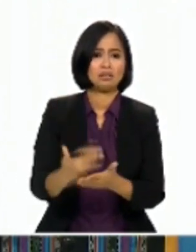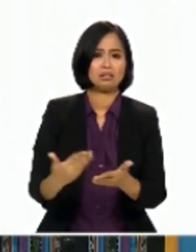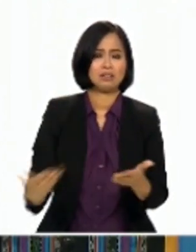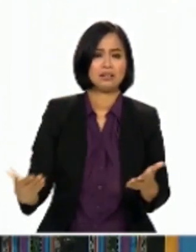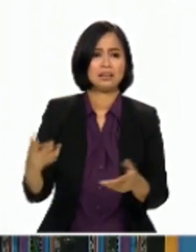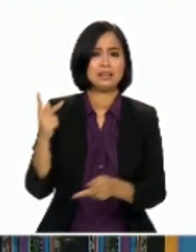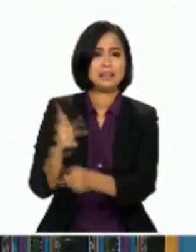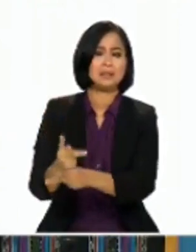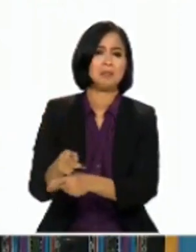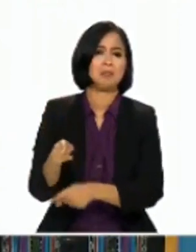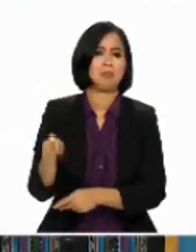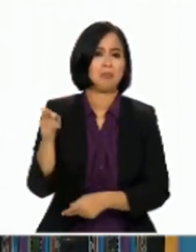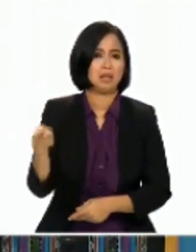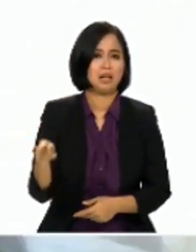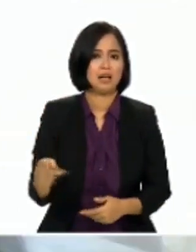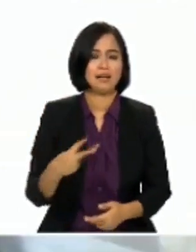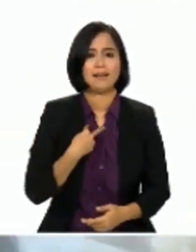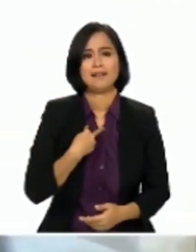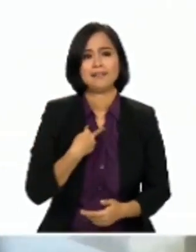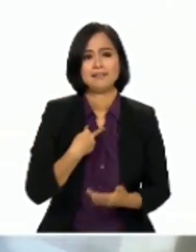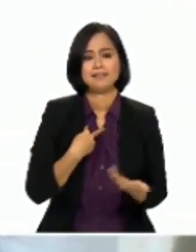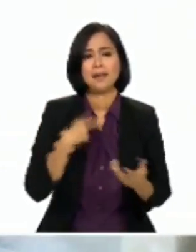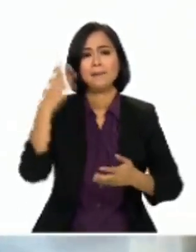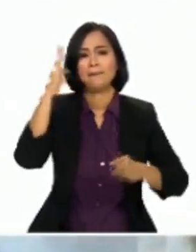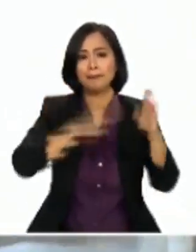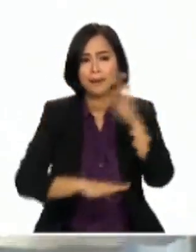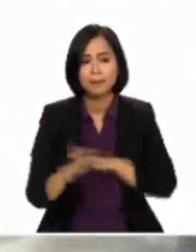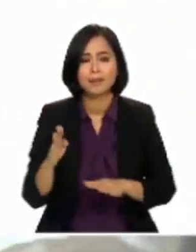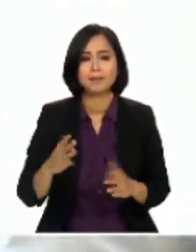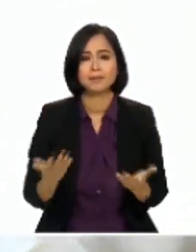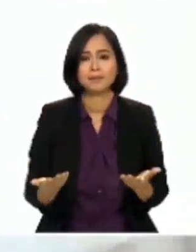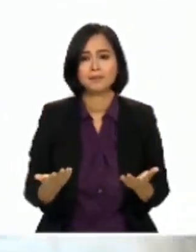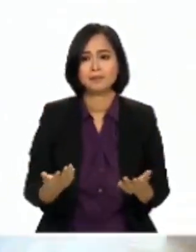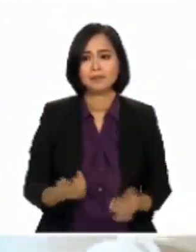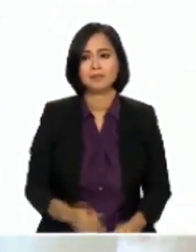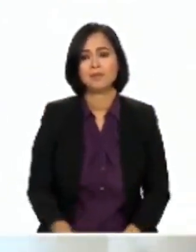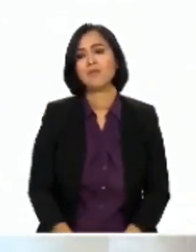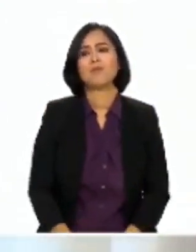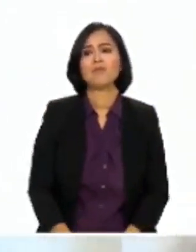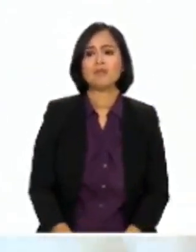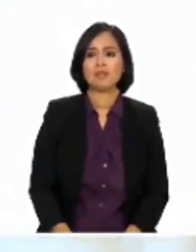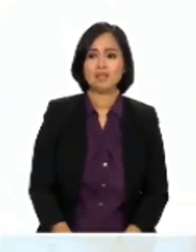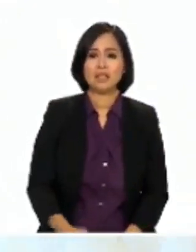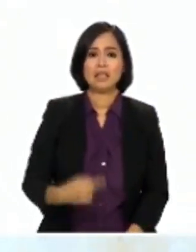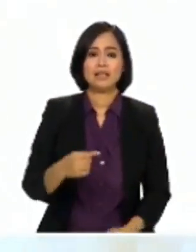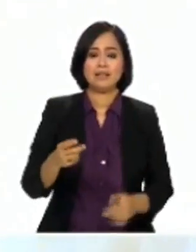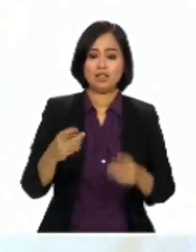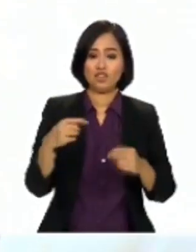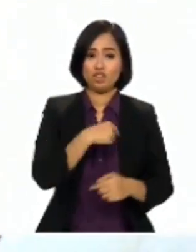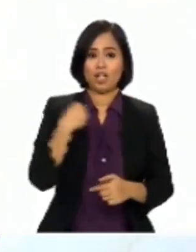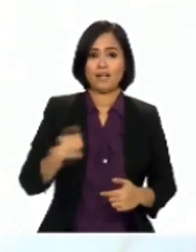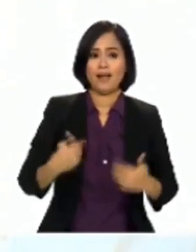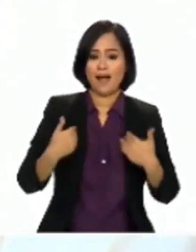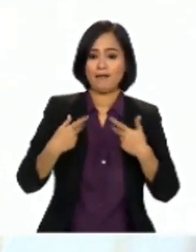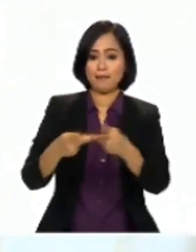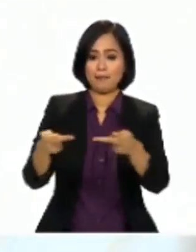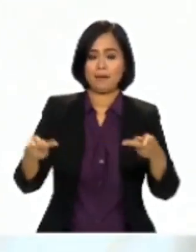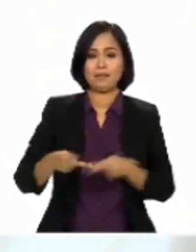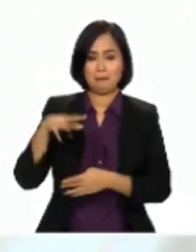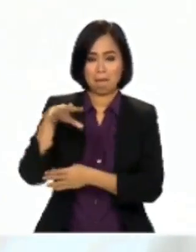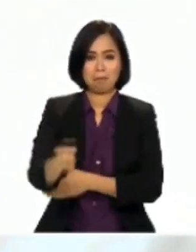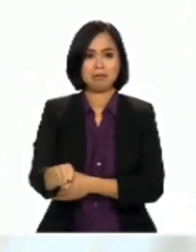Yan ang problema. Sila yung in possession and claiming all